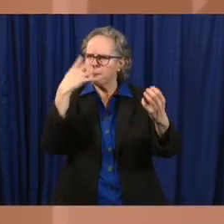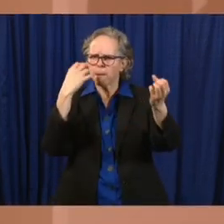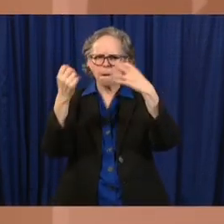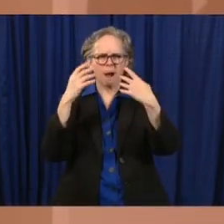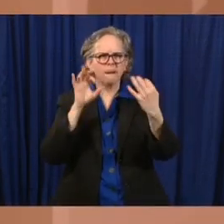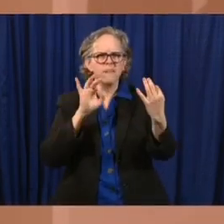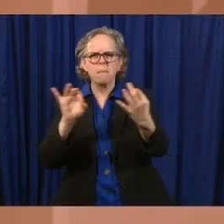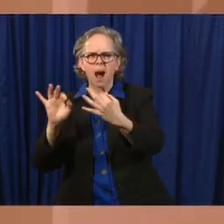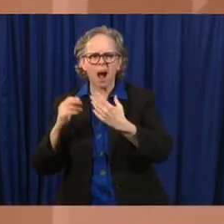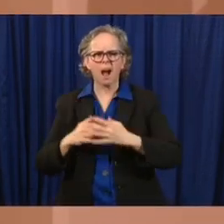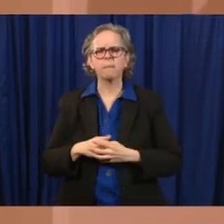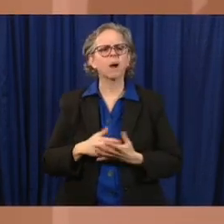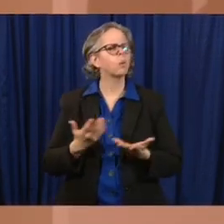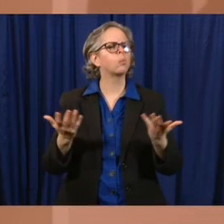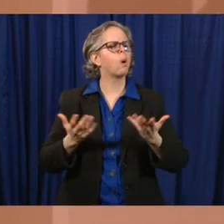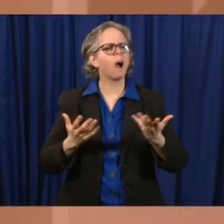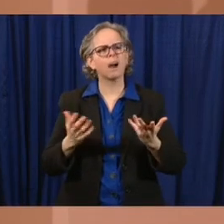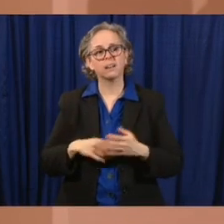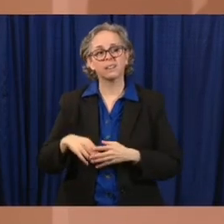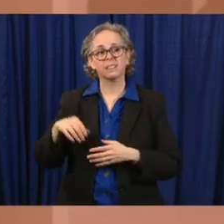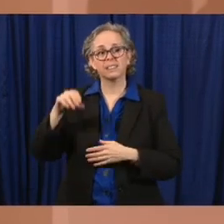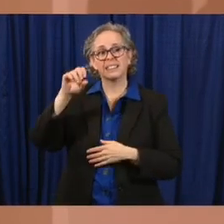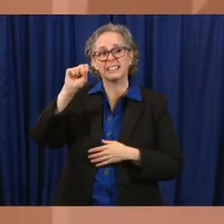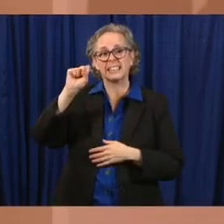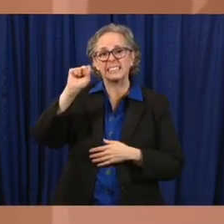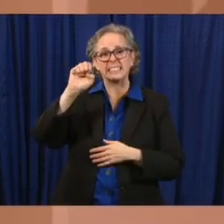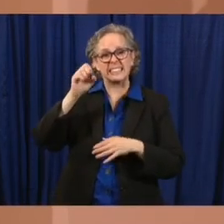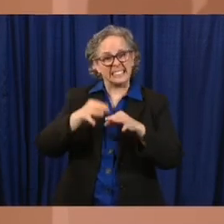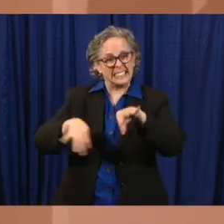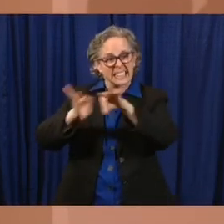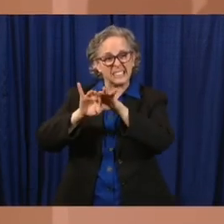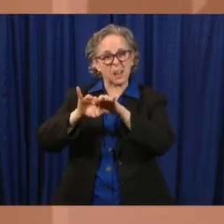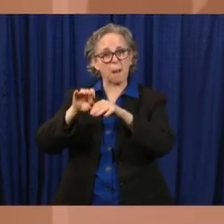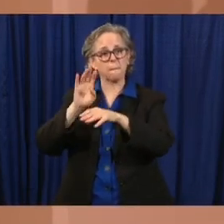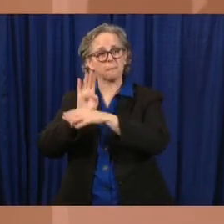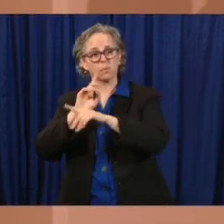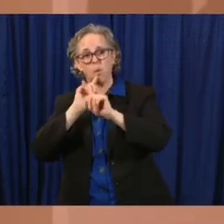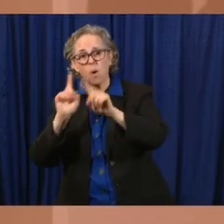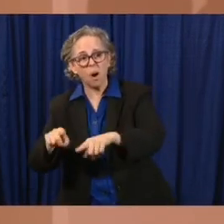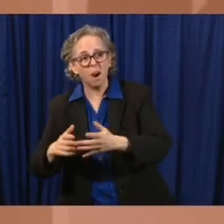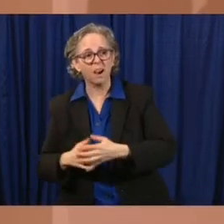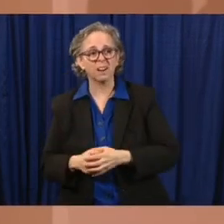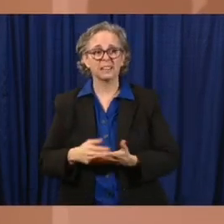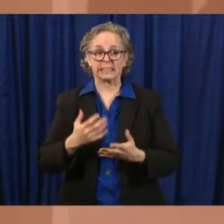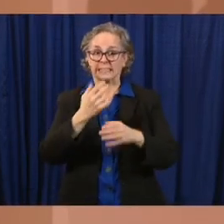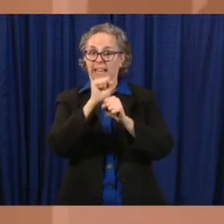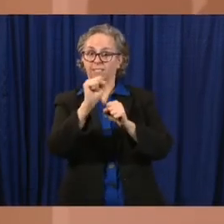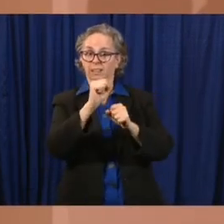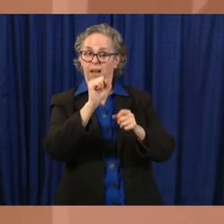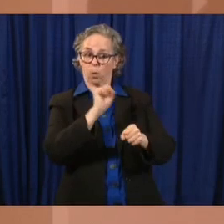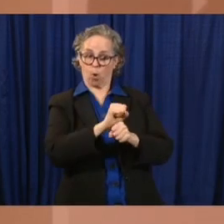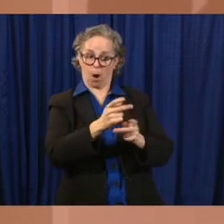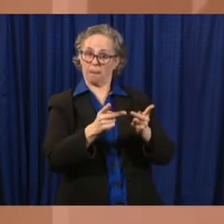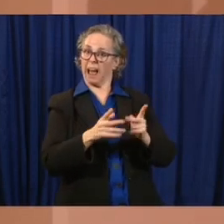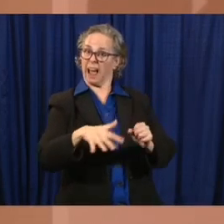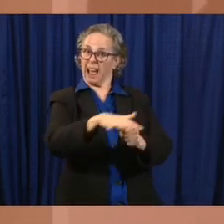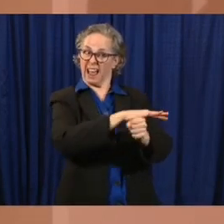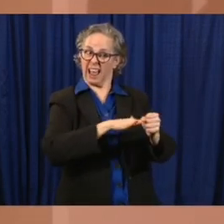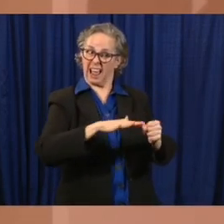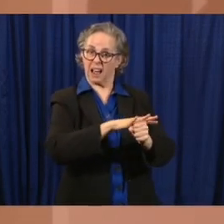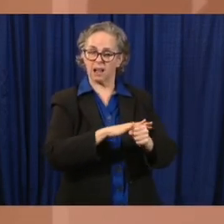business work order and the safe workplace standards are working for you. Continue to try to make sure that we're creating those safe work